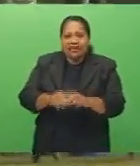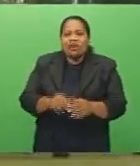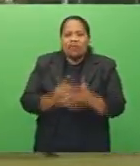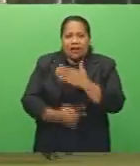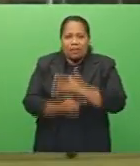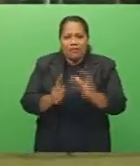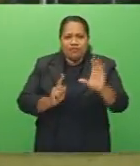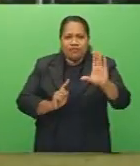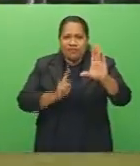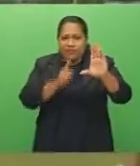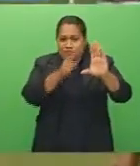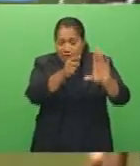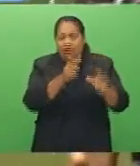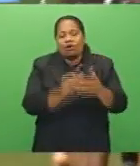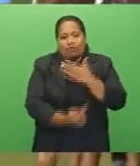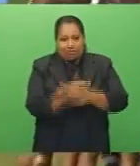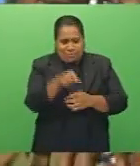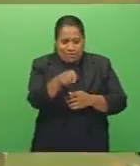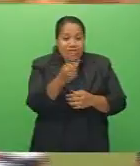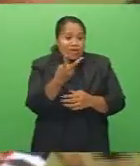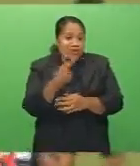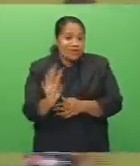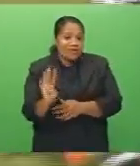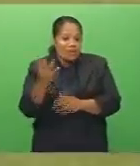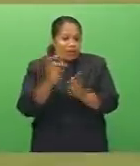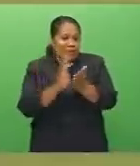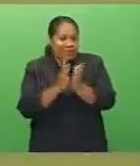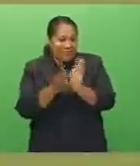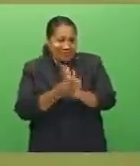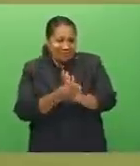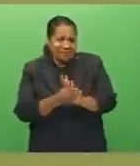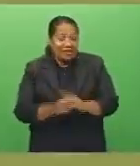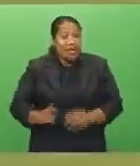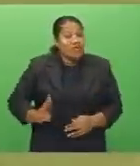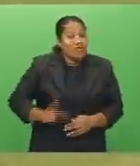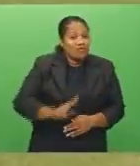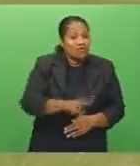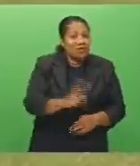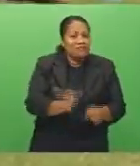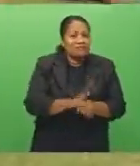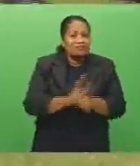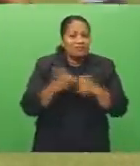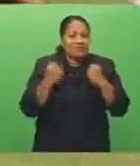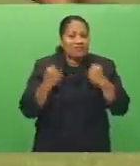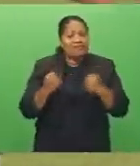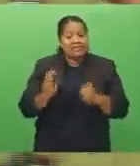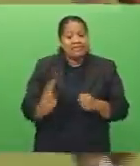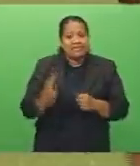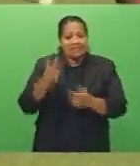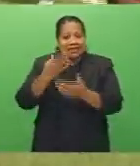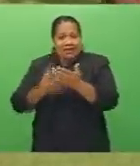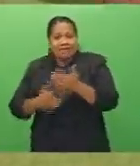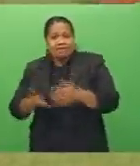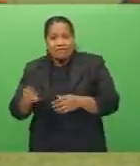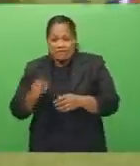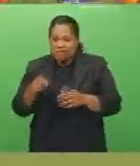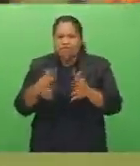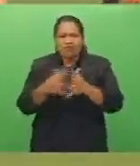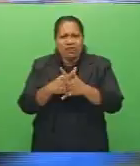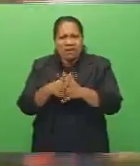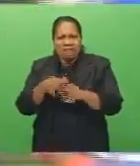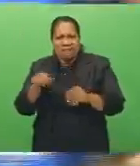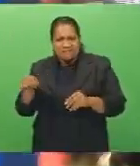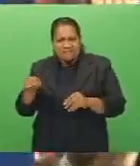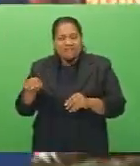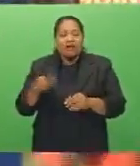Apin Nisa Ndeve in the 24th minute. Rewa made a strong start in the second half with a try from William Tambuaningili under the post,